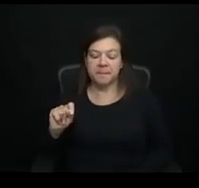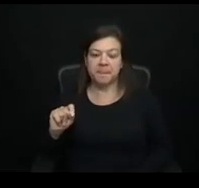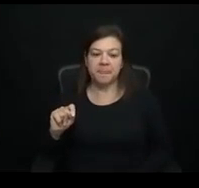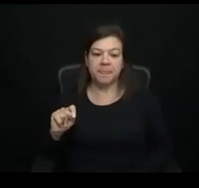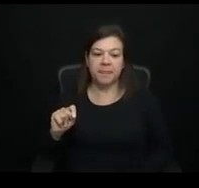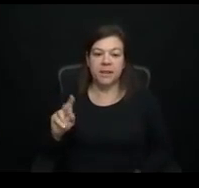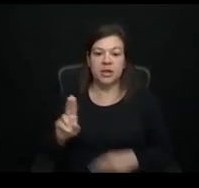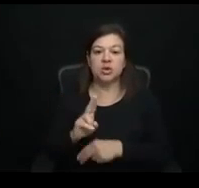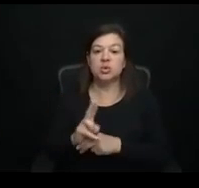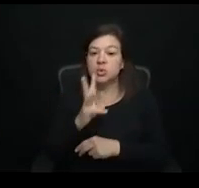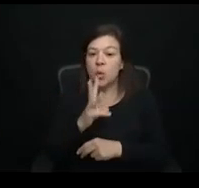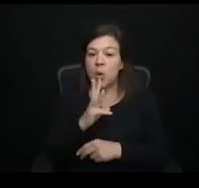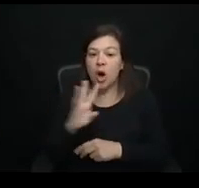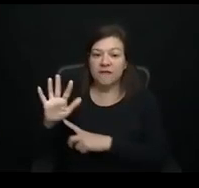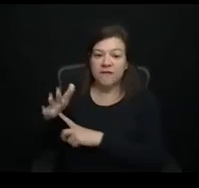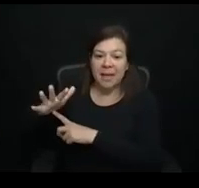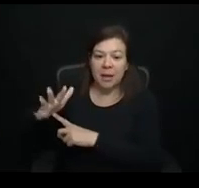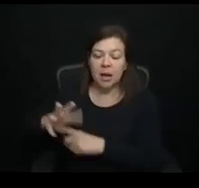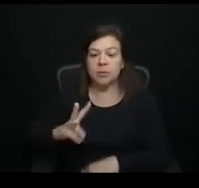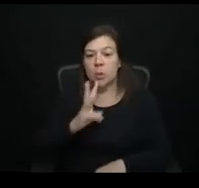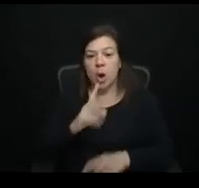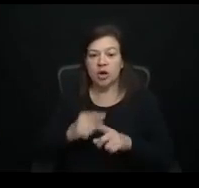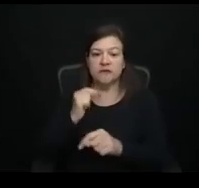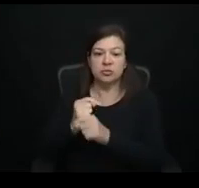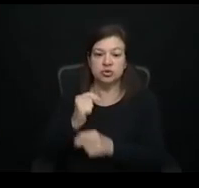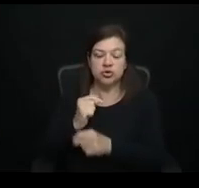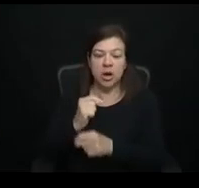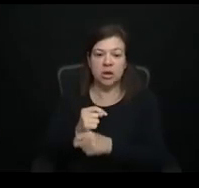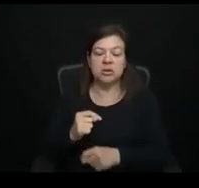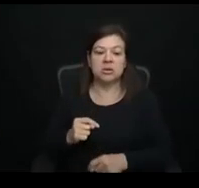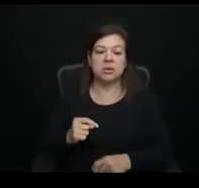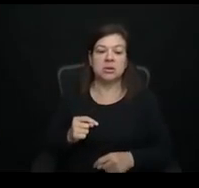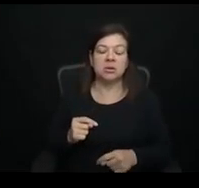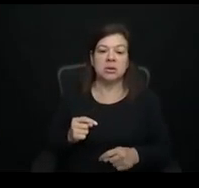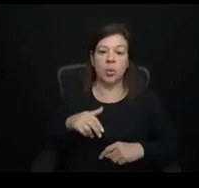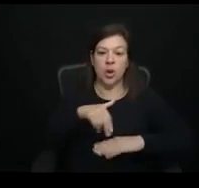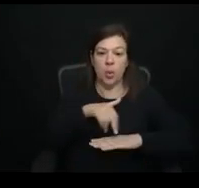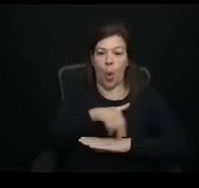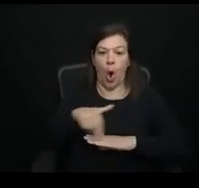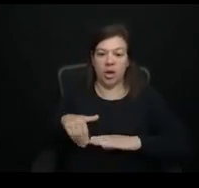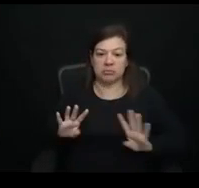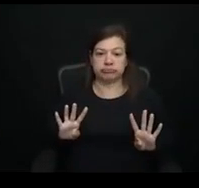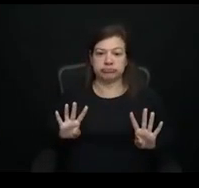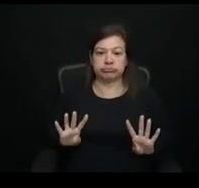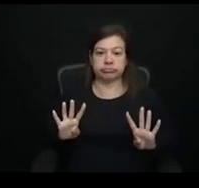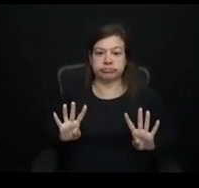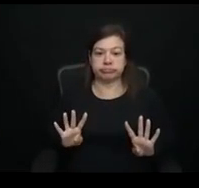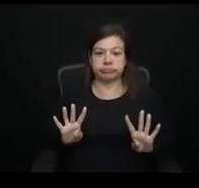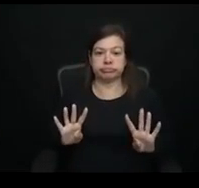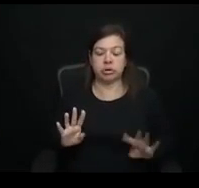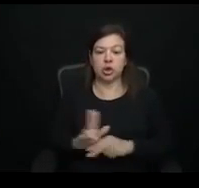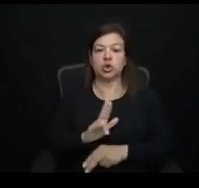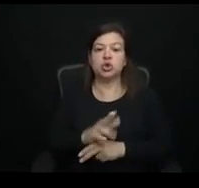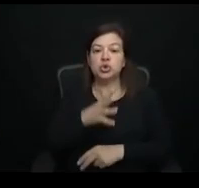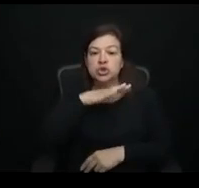be water from helicopters, water from trucks, we cut line, we walk along the edge of the line and use dirt to suppress the fire on that